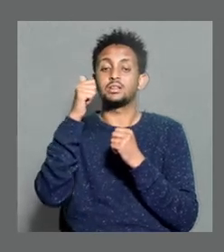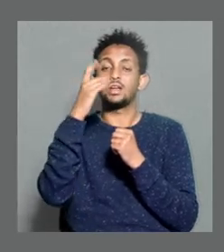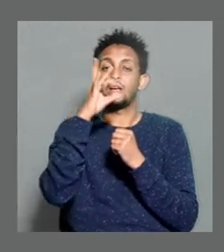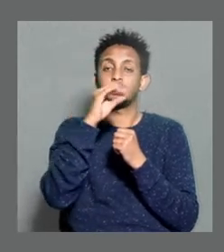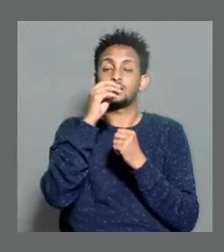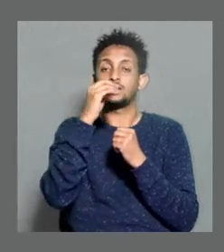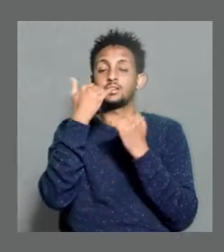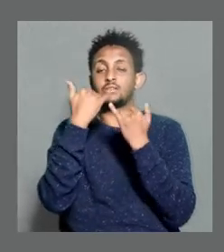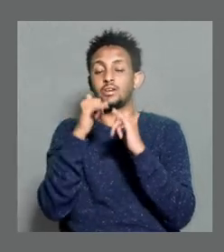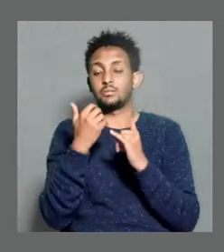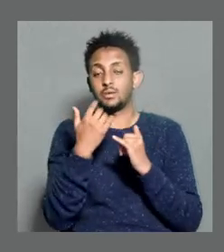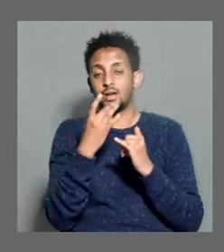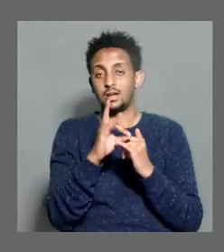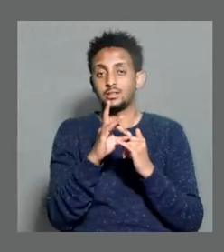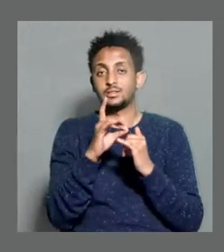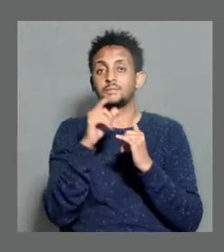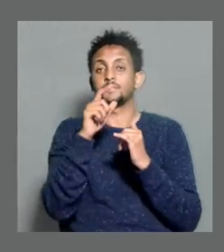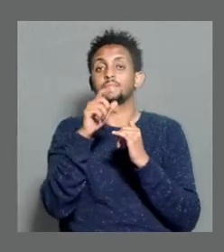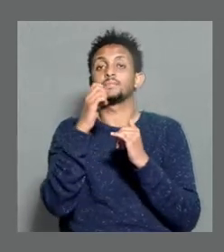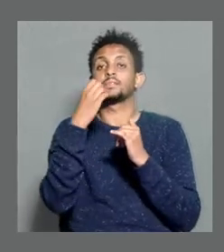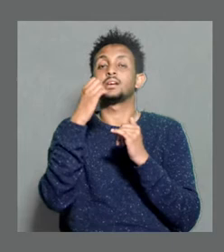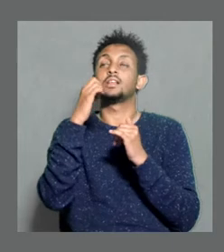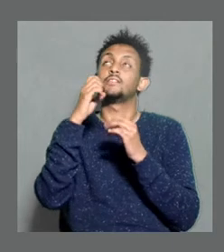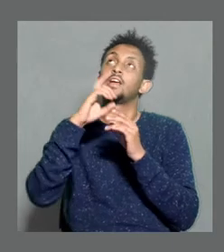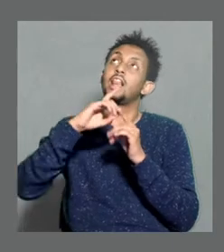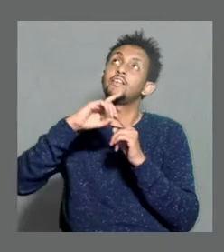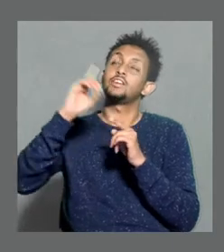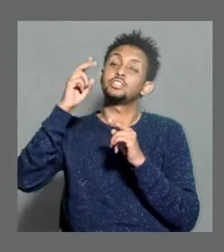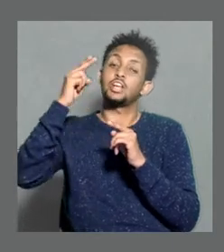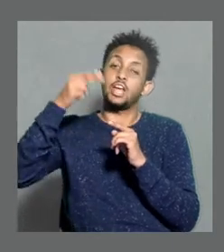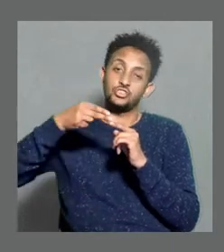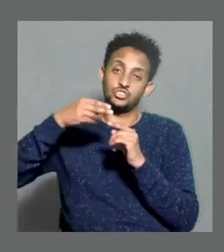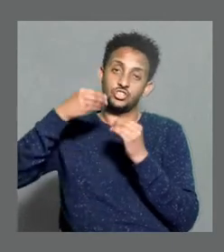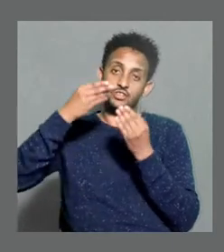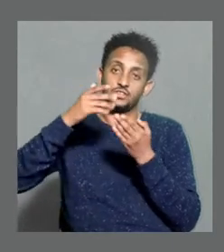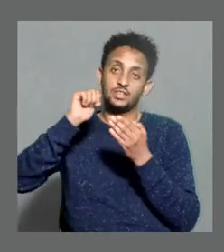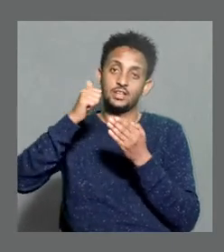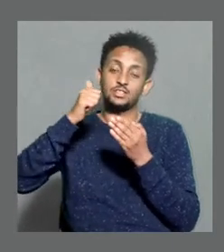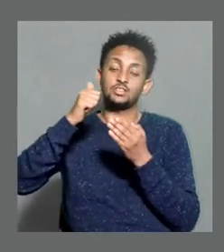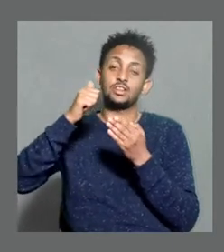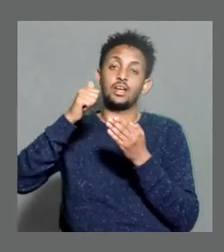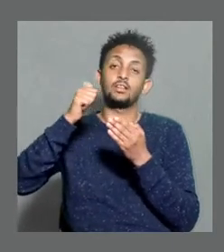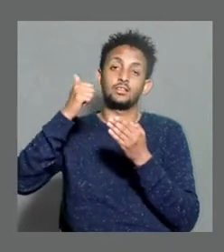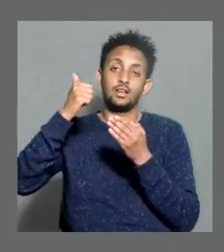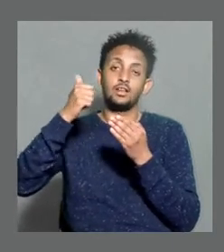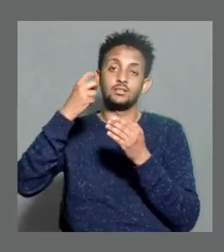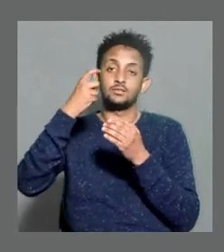80 divided by 8 is the elevation h. So h can be given as